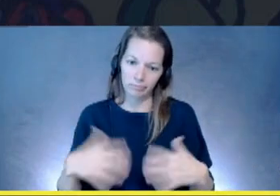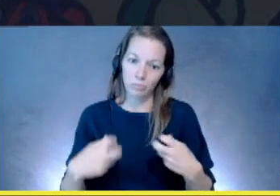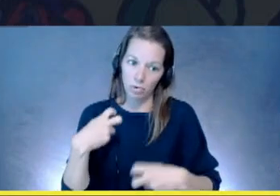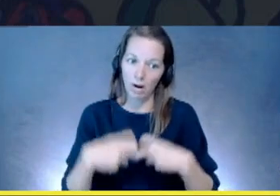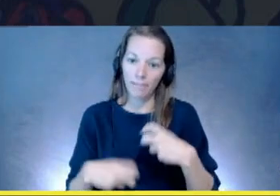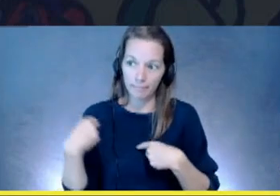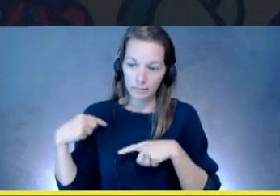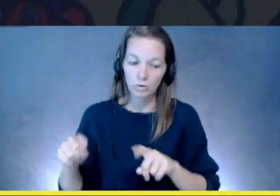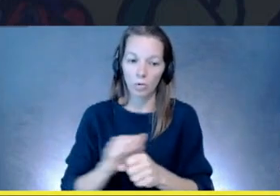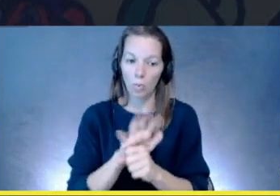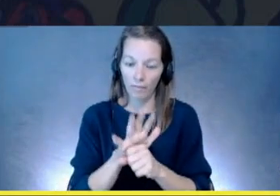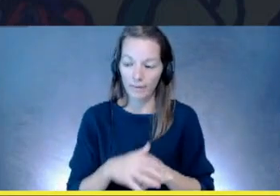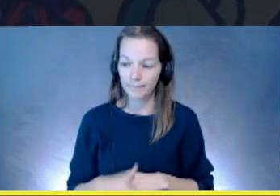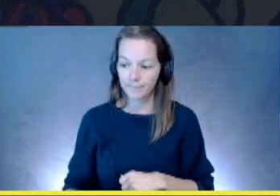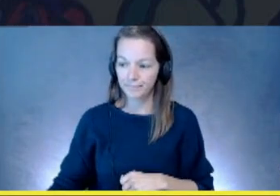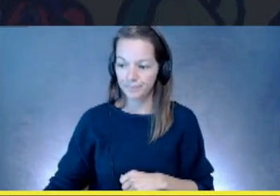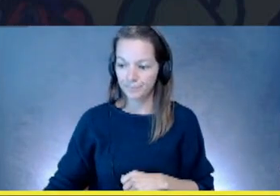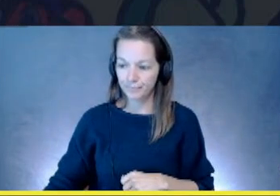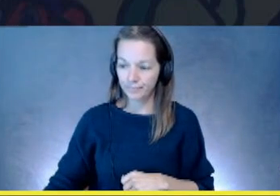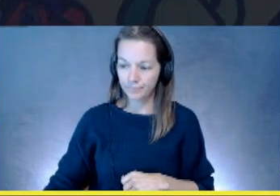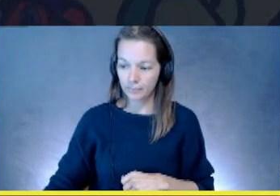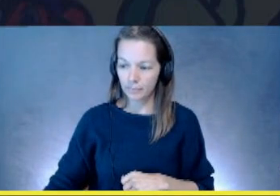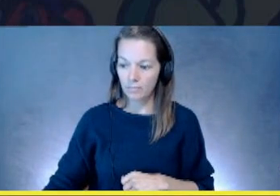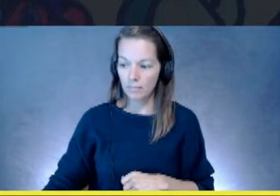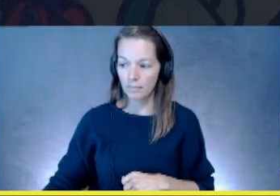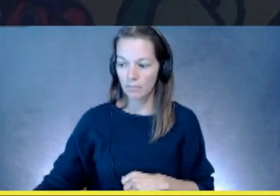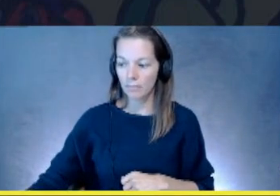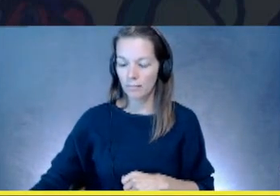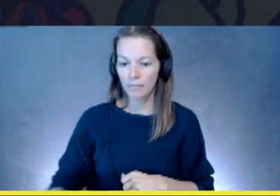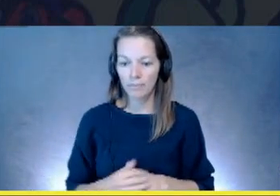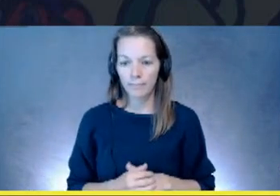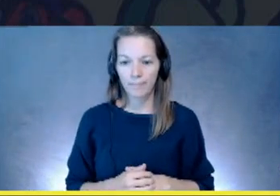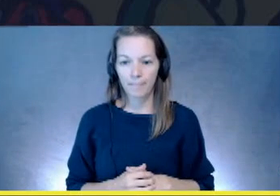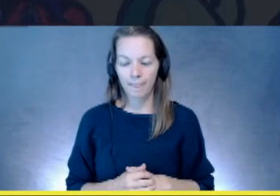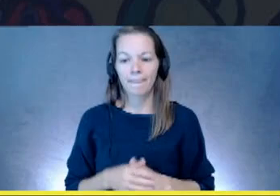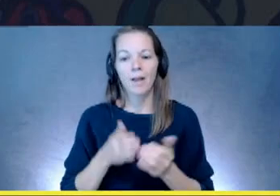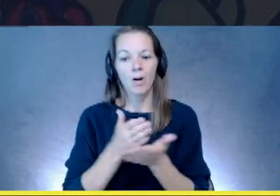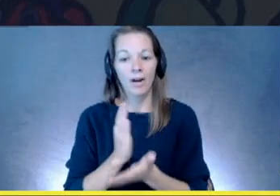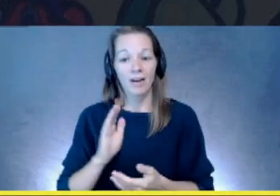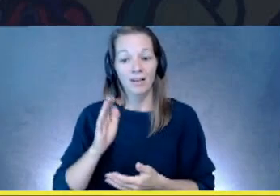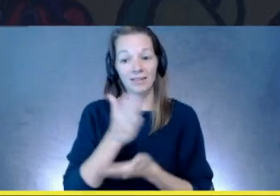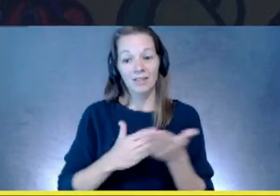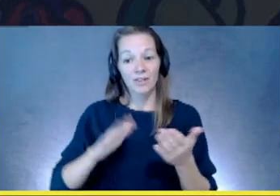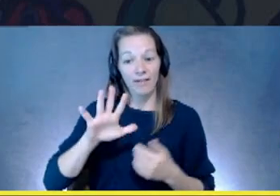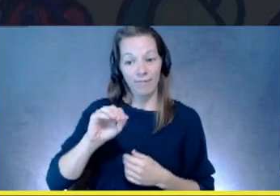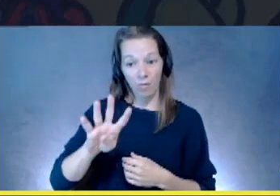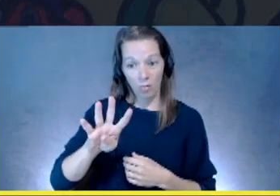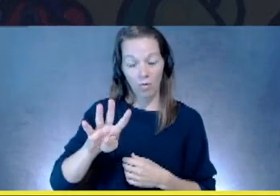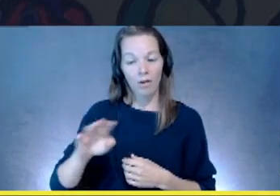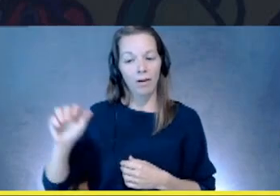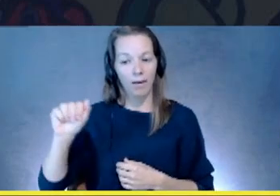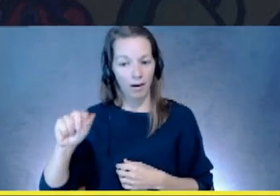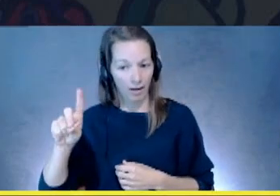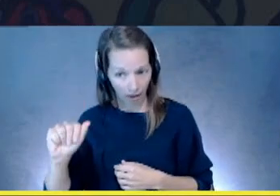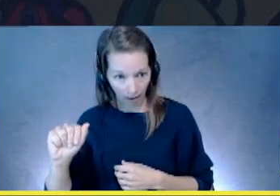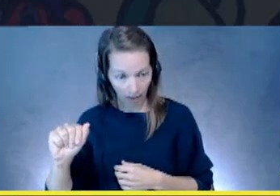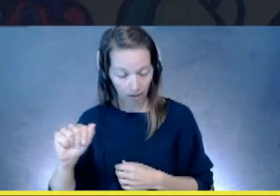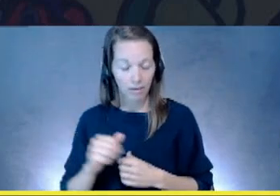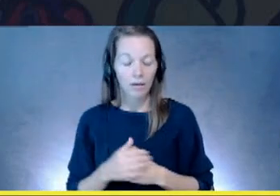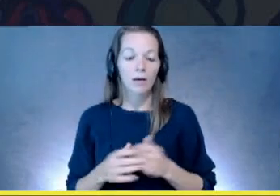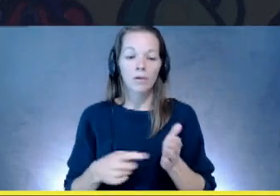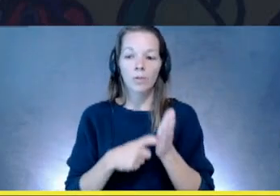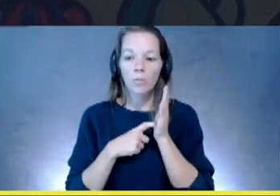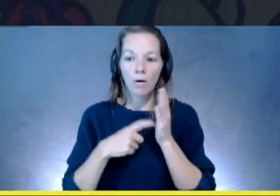COVID-19 pandemic. Next slide. All right, Section 504 and the Americans with Disabilities Act require